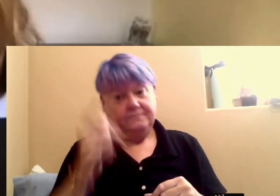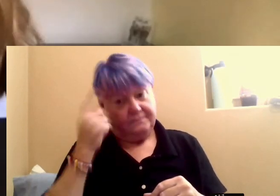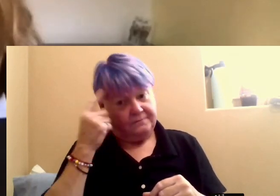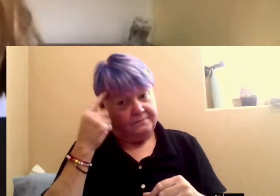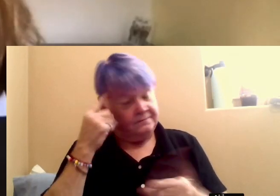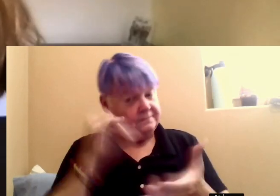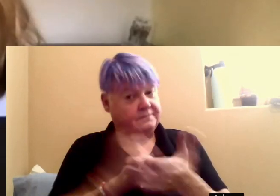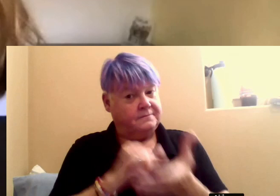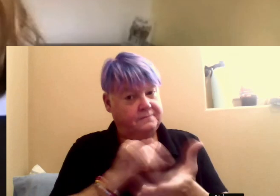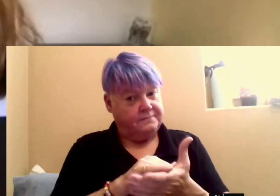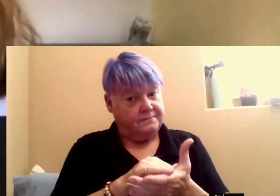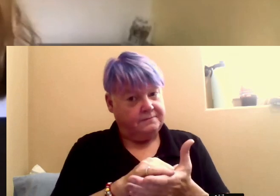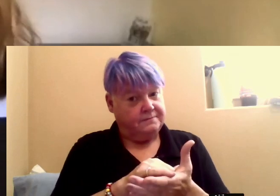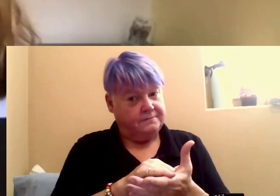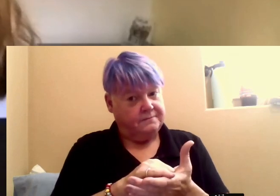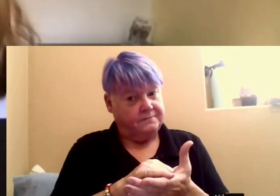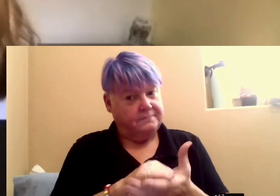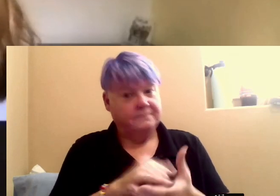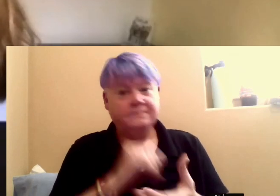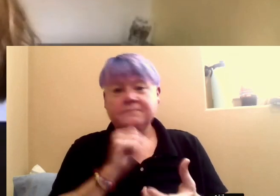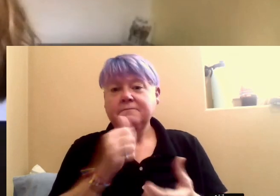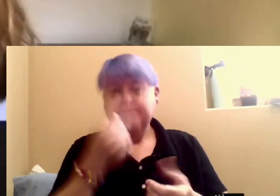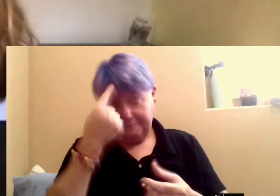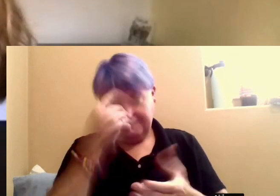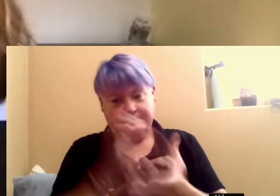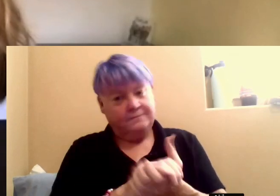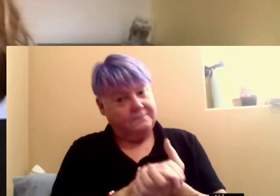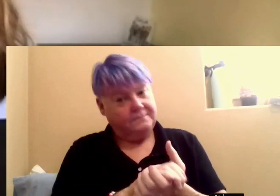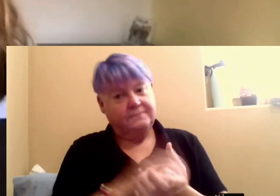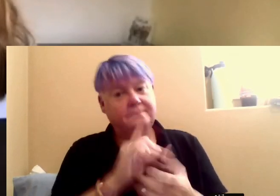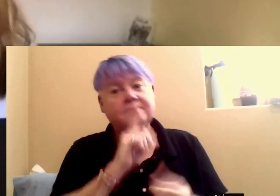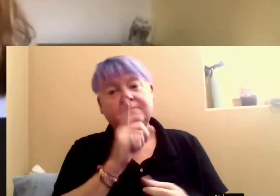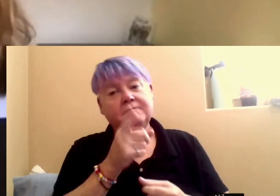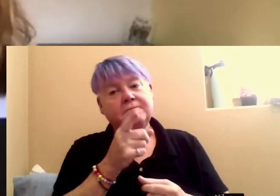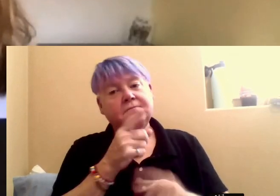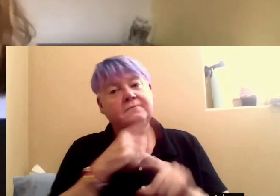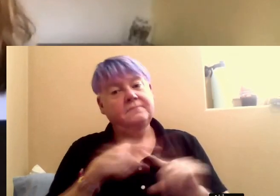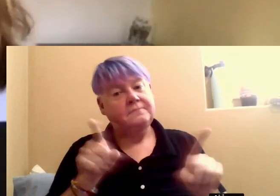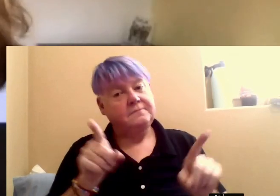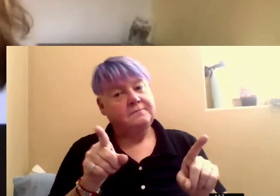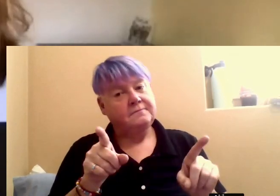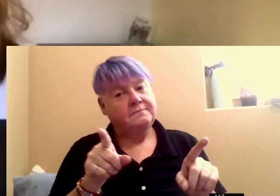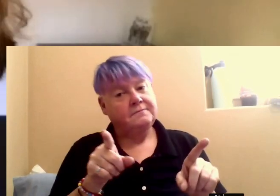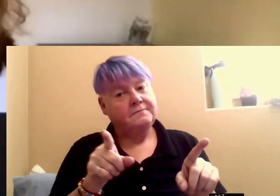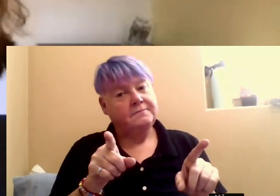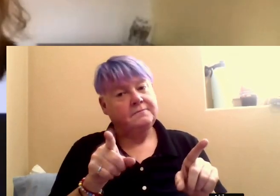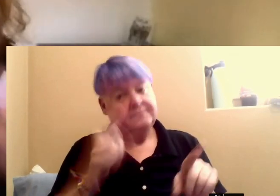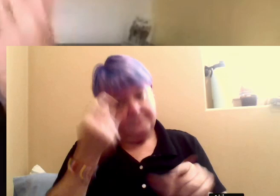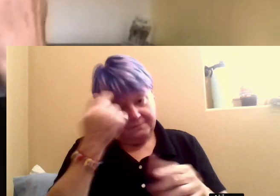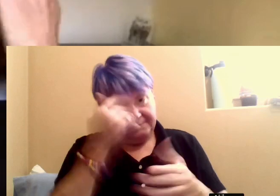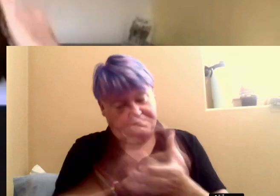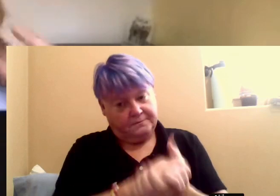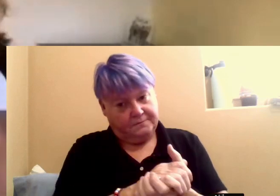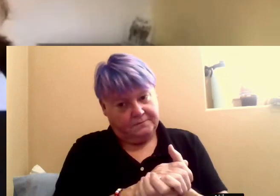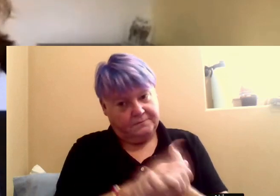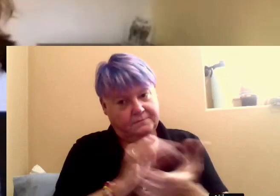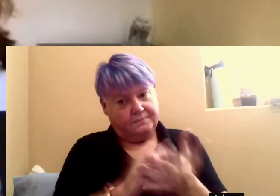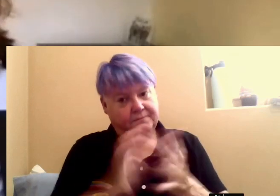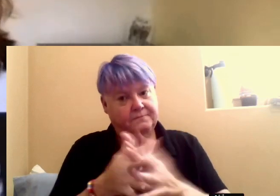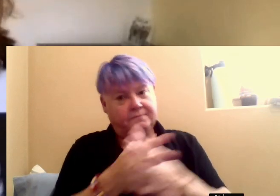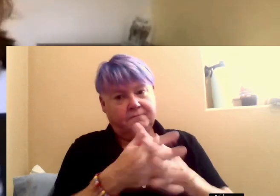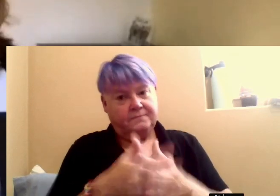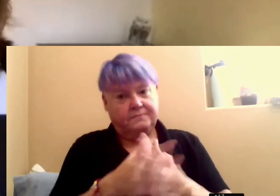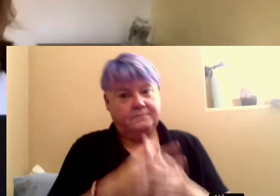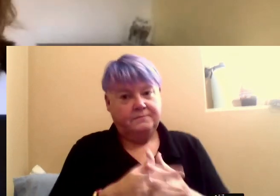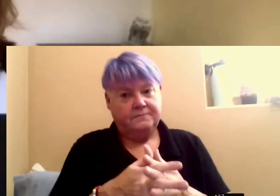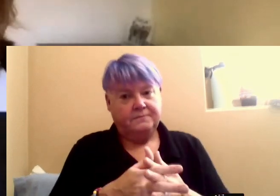and I don't believe this is true personally, but she believes that a US audience will not